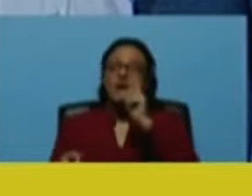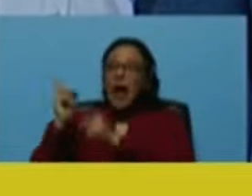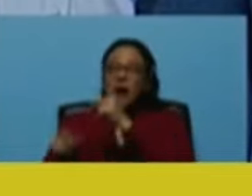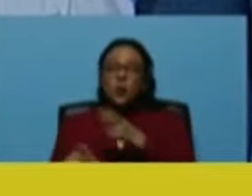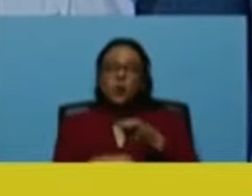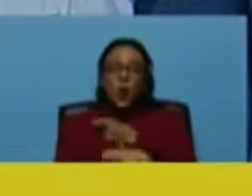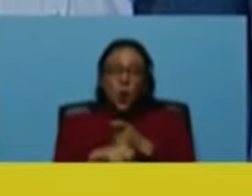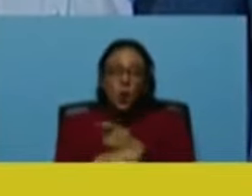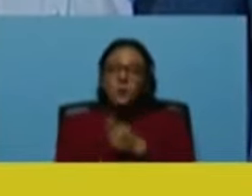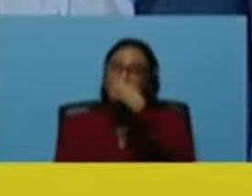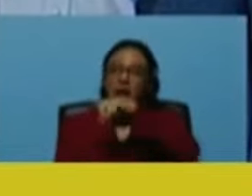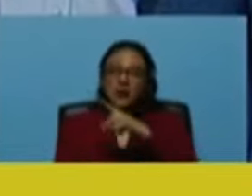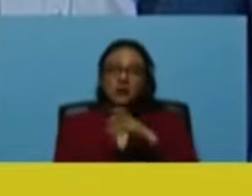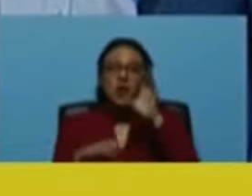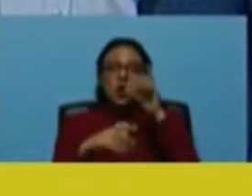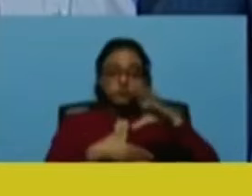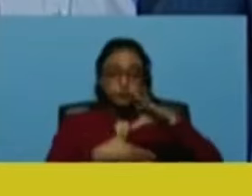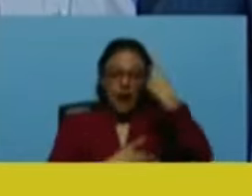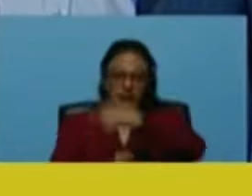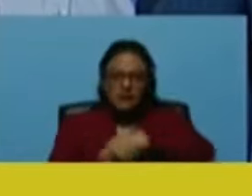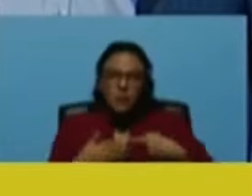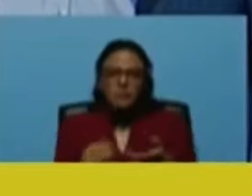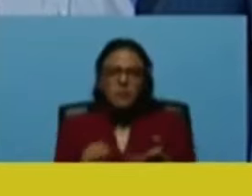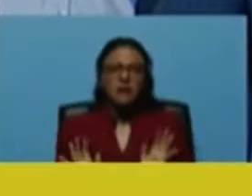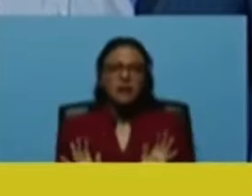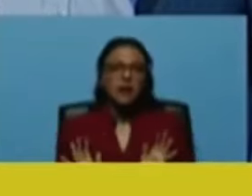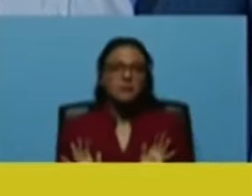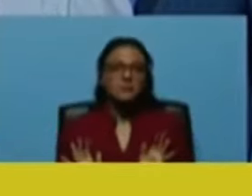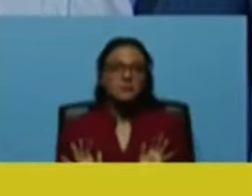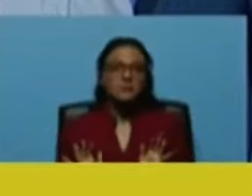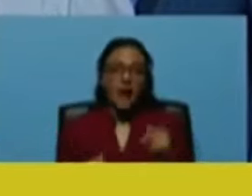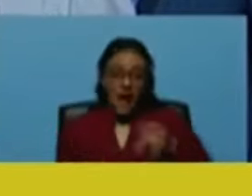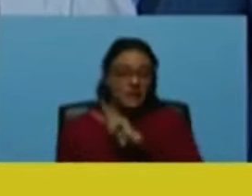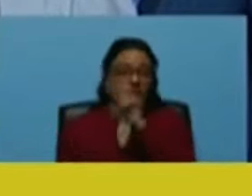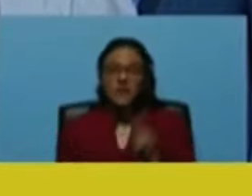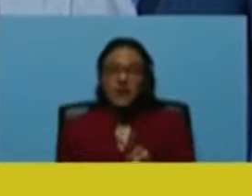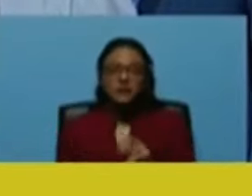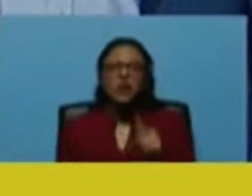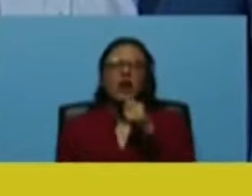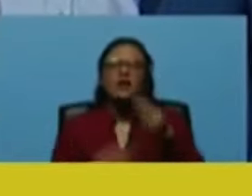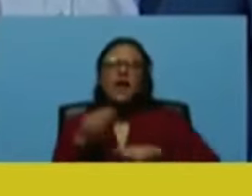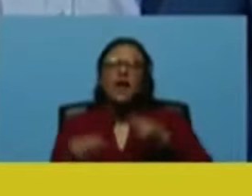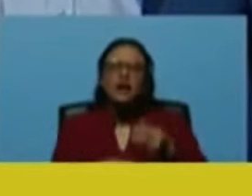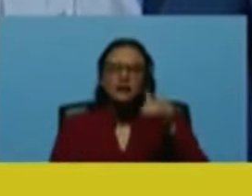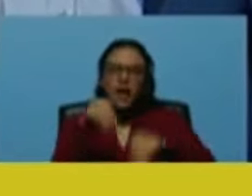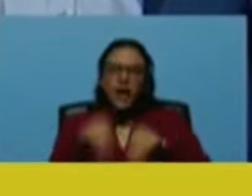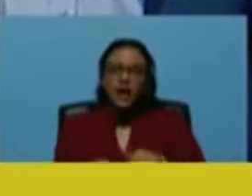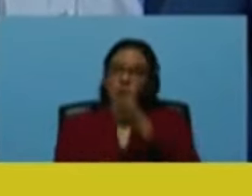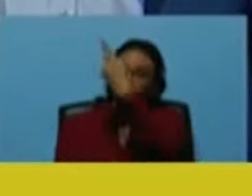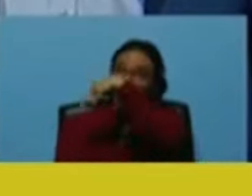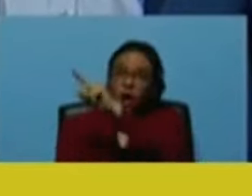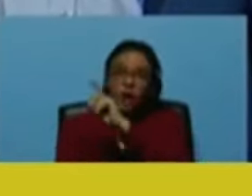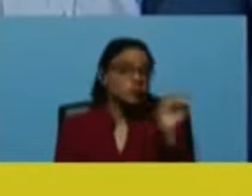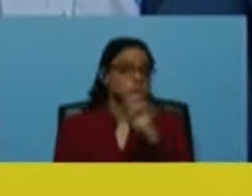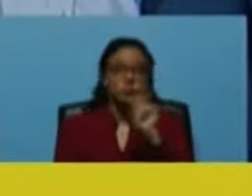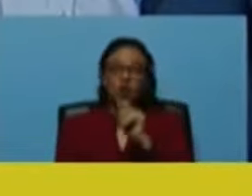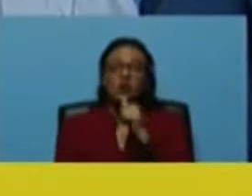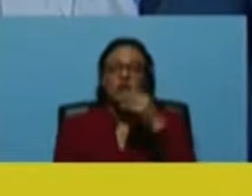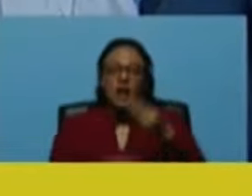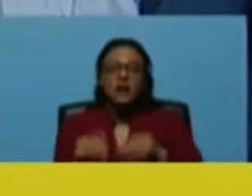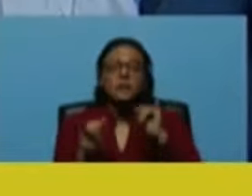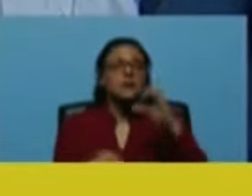Concerning what some governments think about the elections in Venezuela.